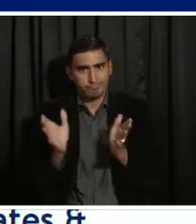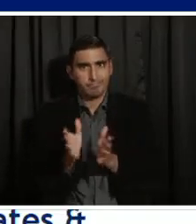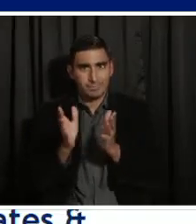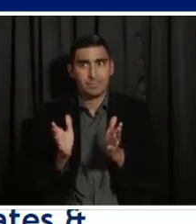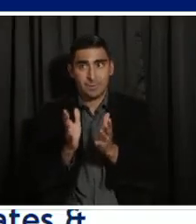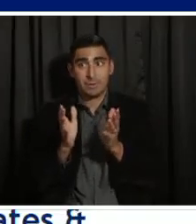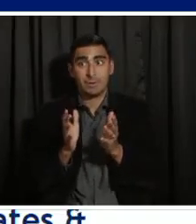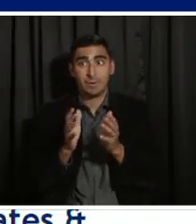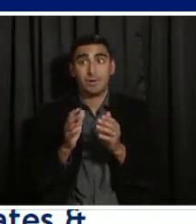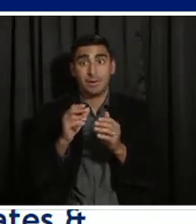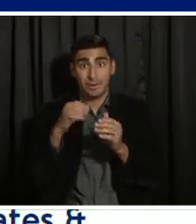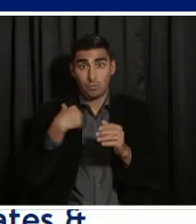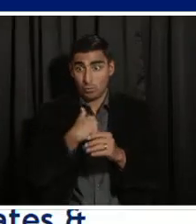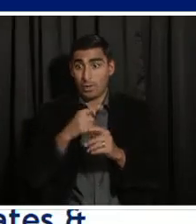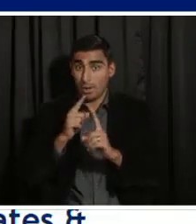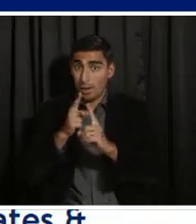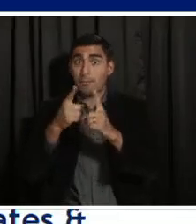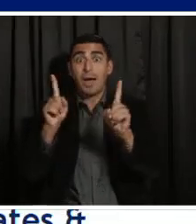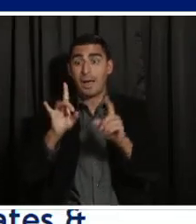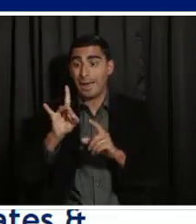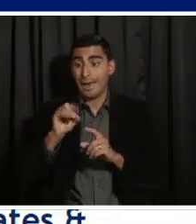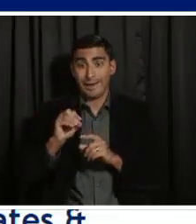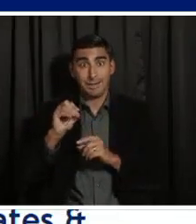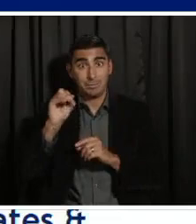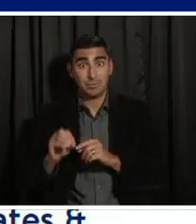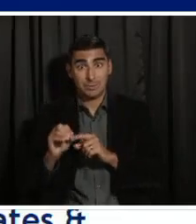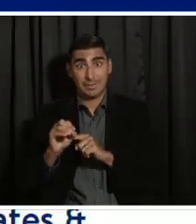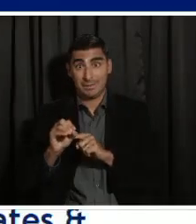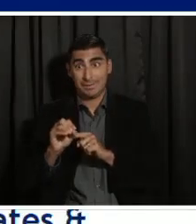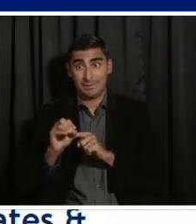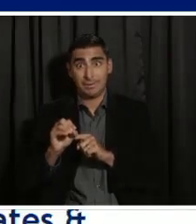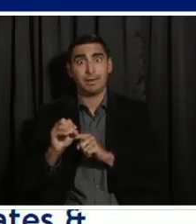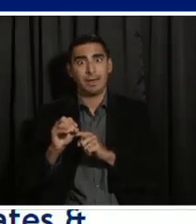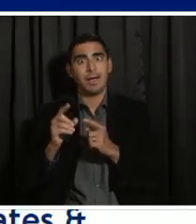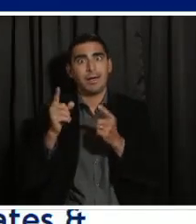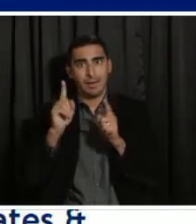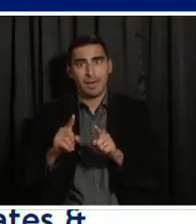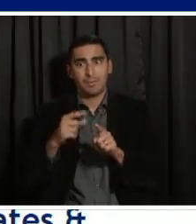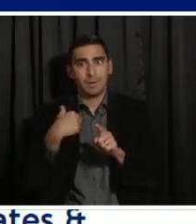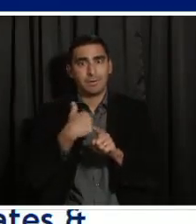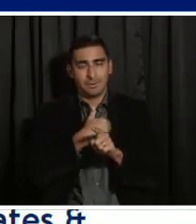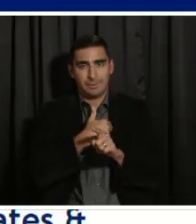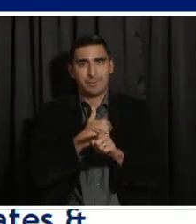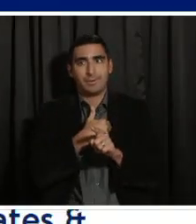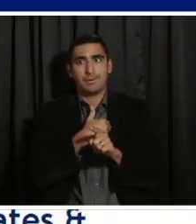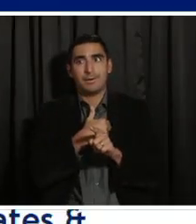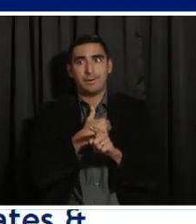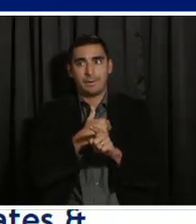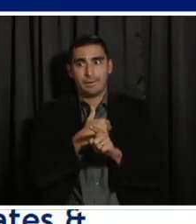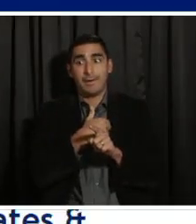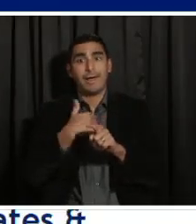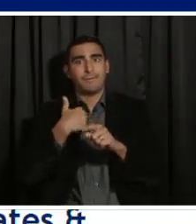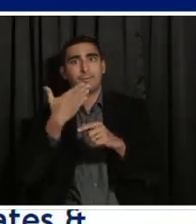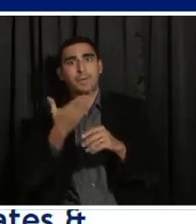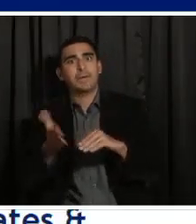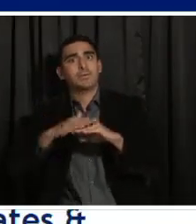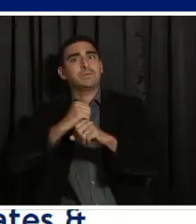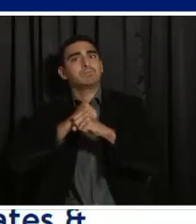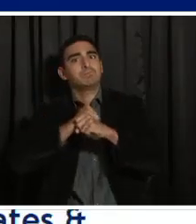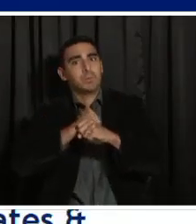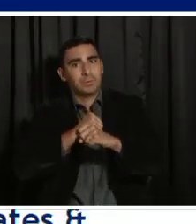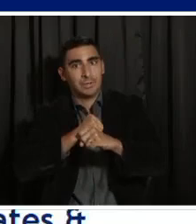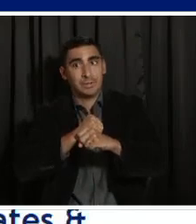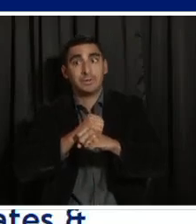get around 80. It really shows there's a inception point. When you get to about 80% protected, there is a significant